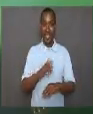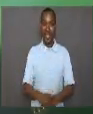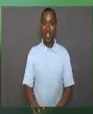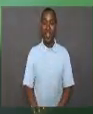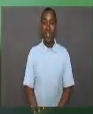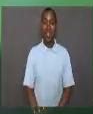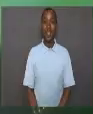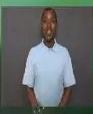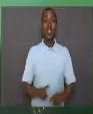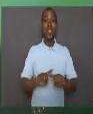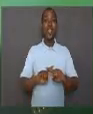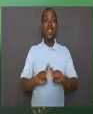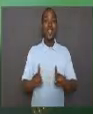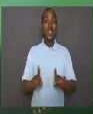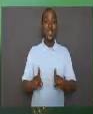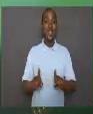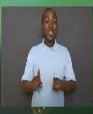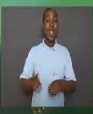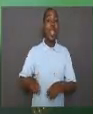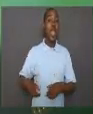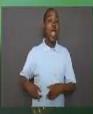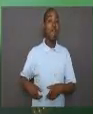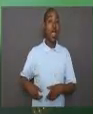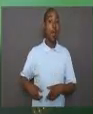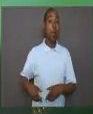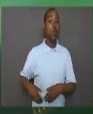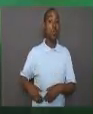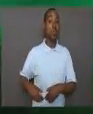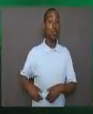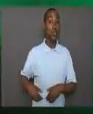you cannot see the diaphragm move.